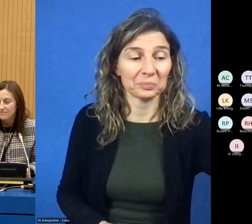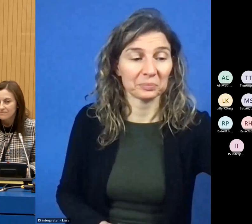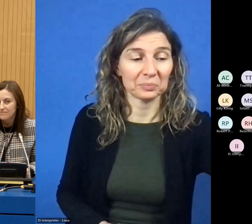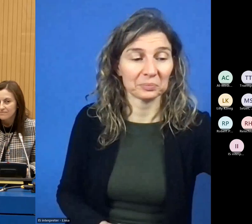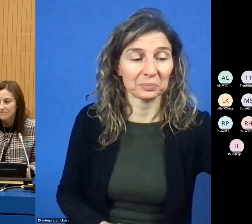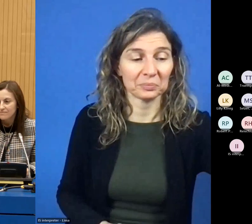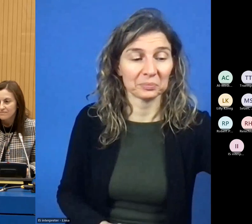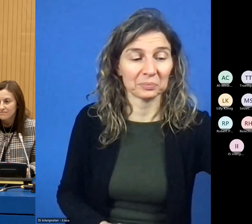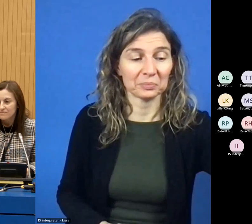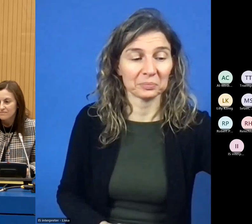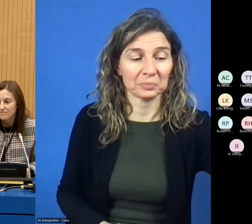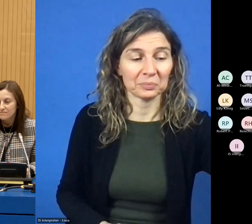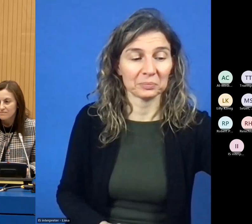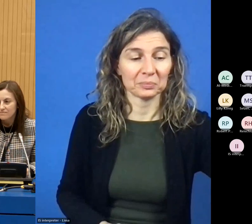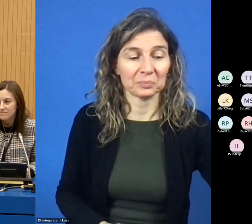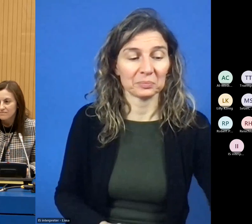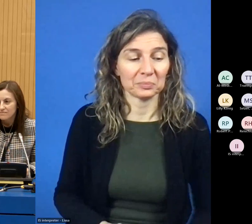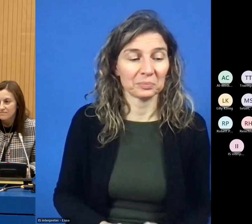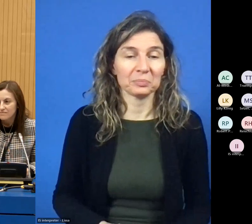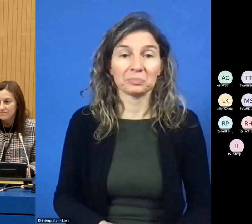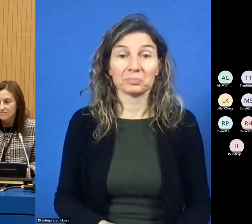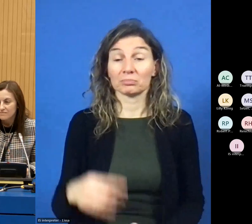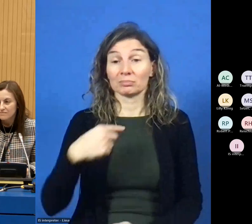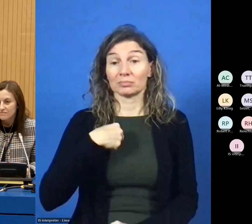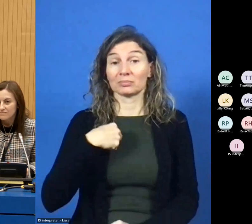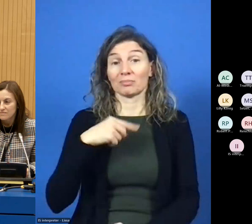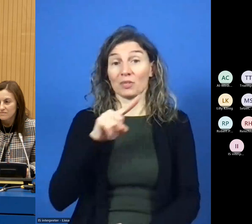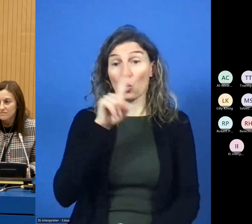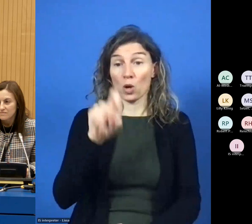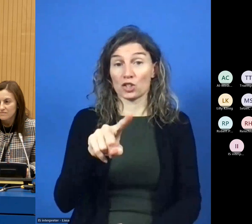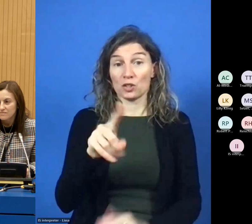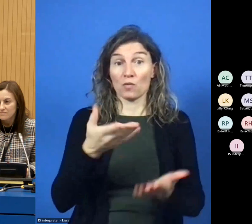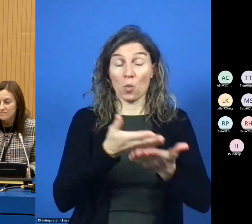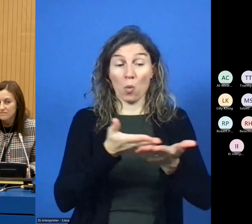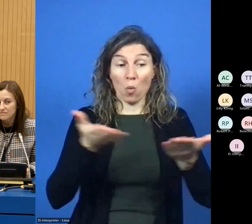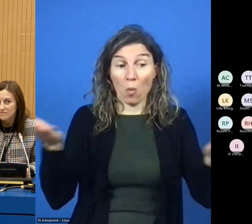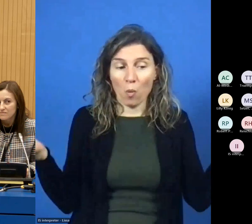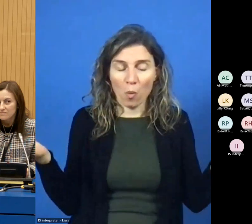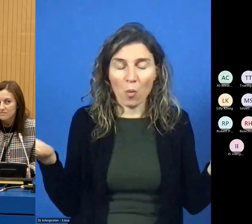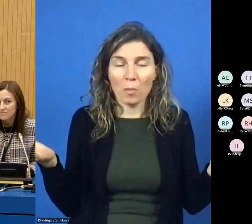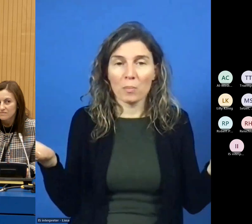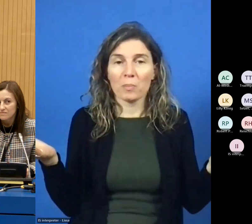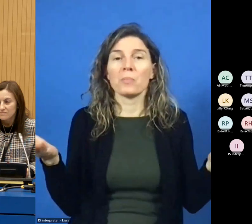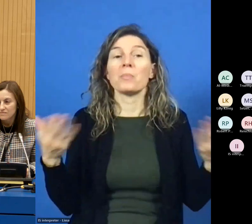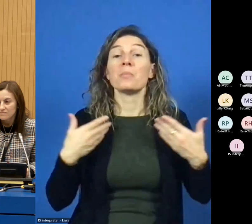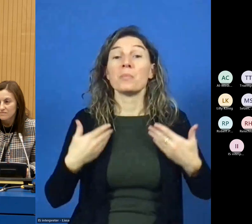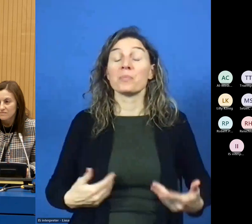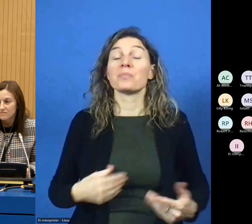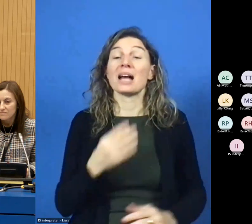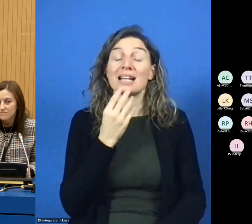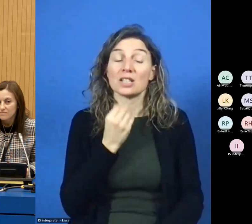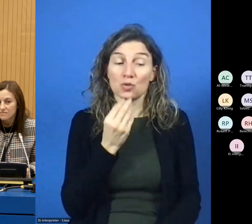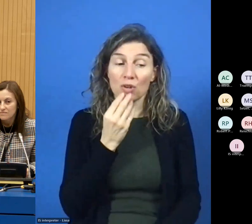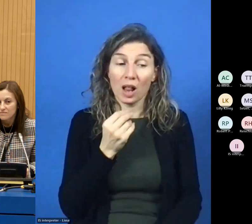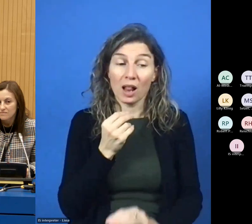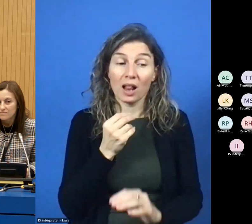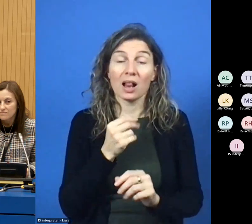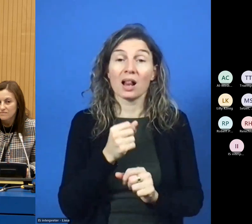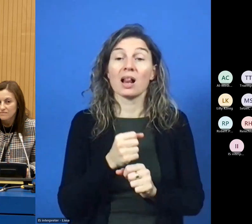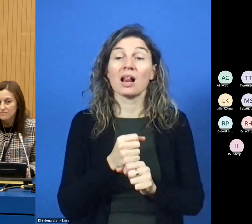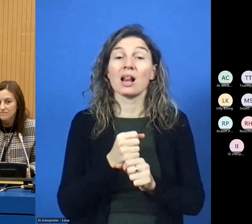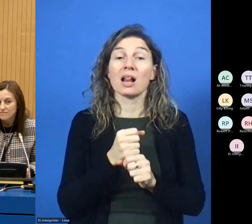Okay, hi. I have a question for all of you. First of all, my name is Yael Josephsberg. I'm from Israel, from